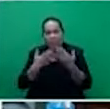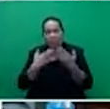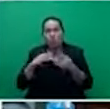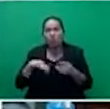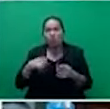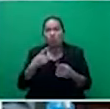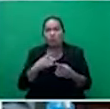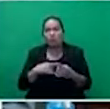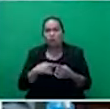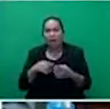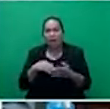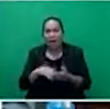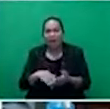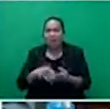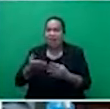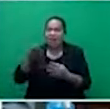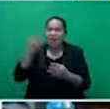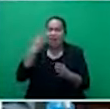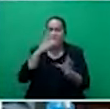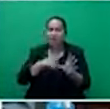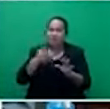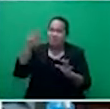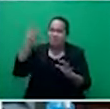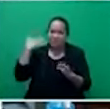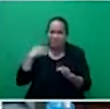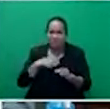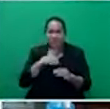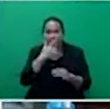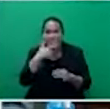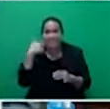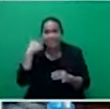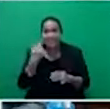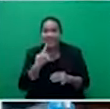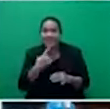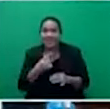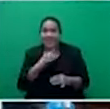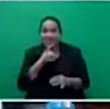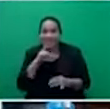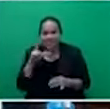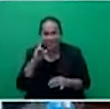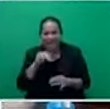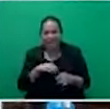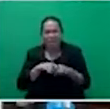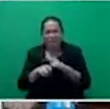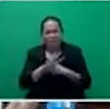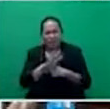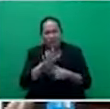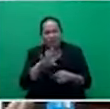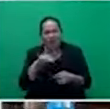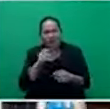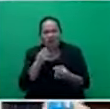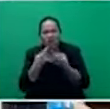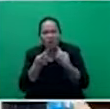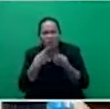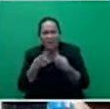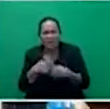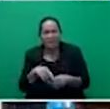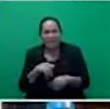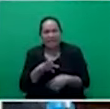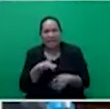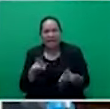Honourable Gerengere Tambua the other day made a very flippant comment. Most of the comments are quite flippant, sir, based on sort of